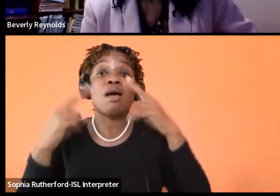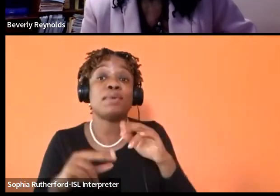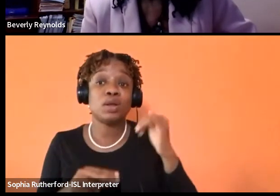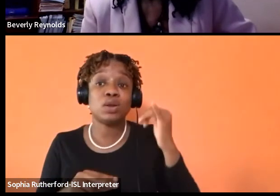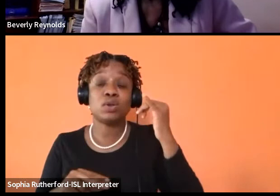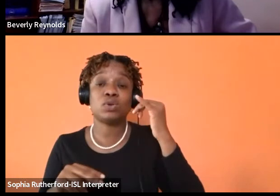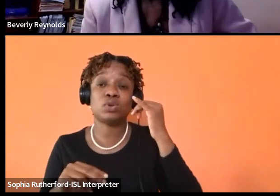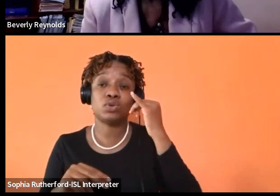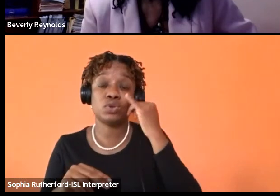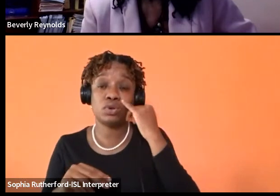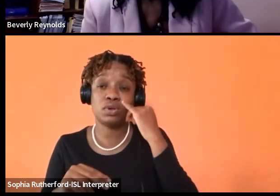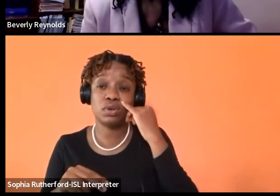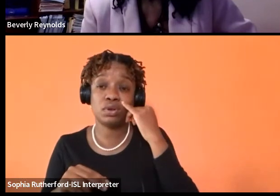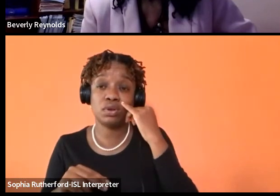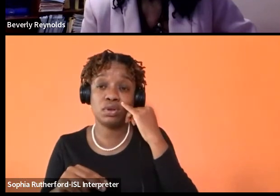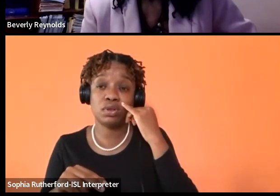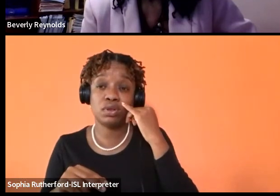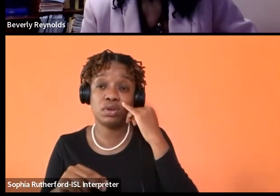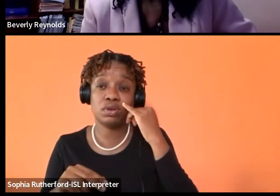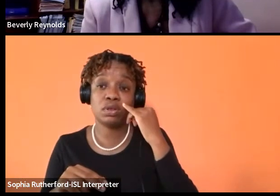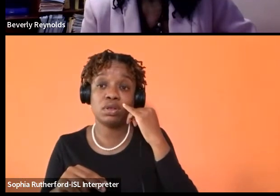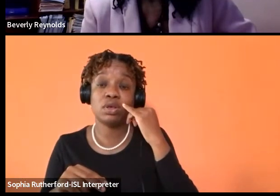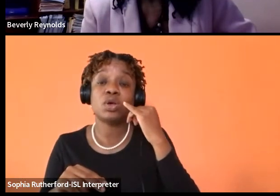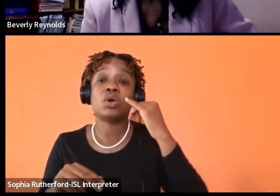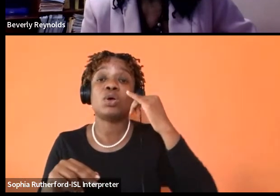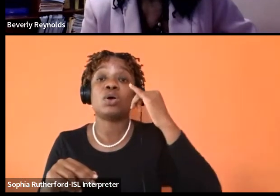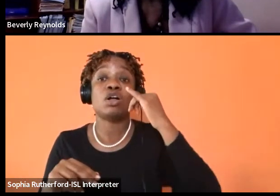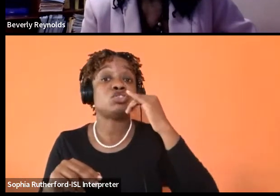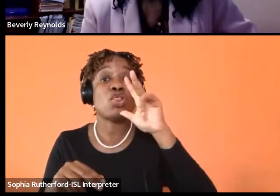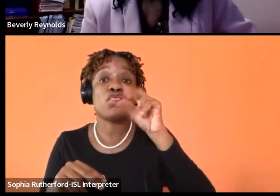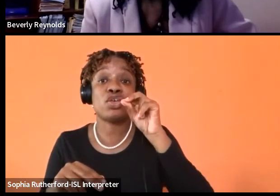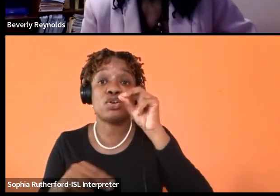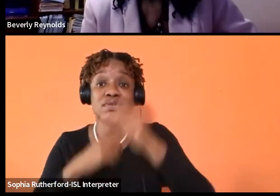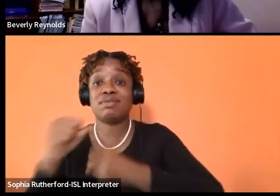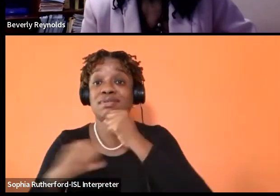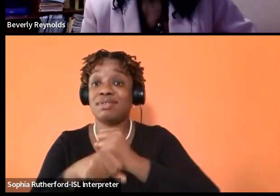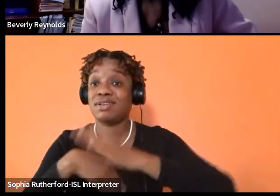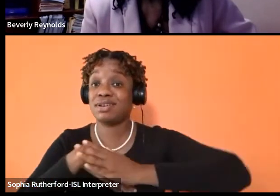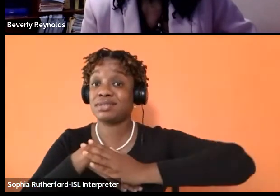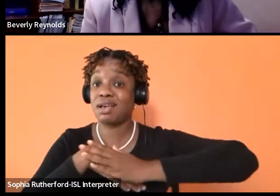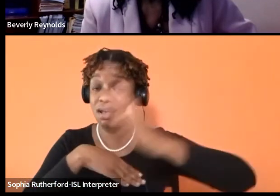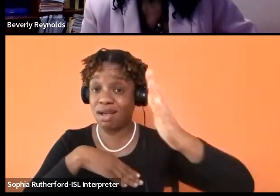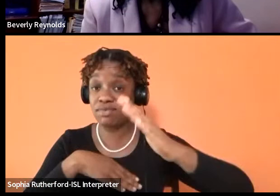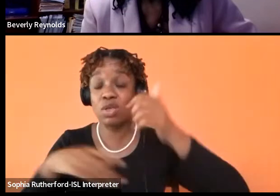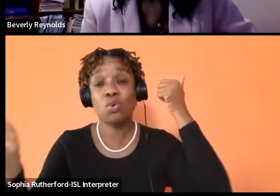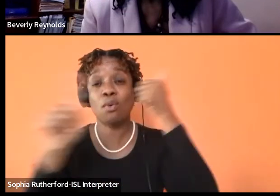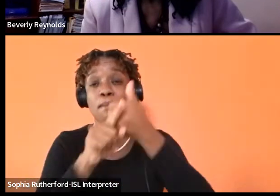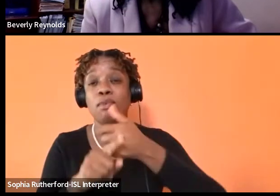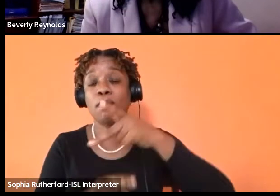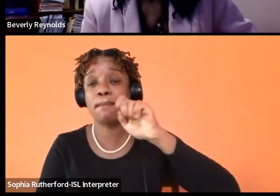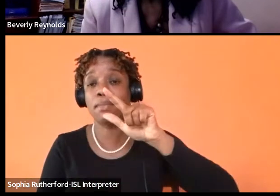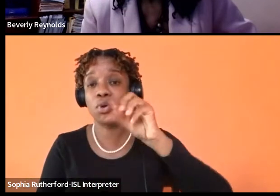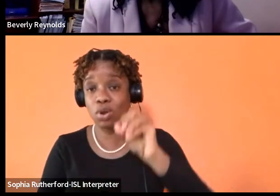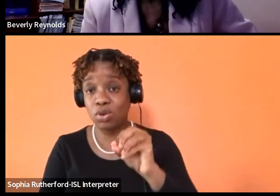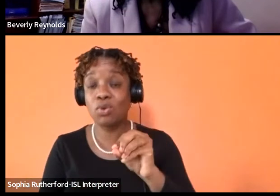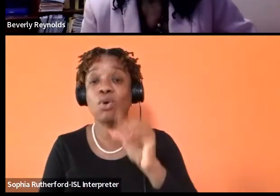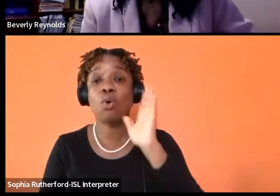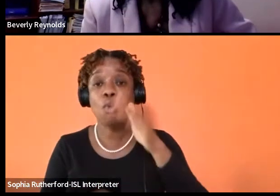diagnosed with polio, you get continuous weakness. It is not a recurrence of the infection of polio, but it is just